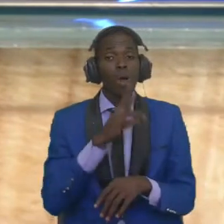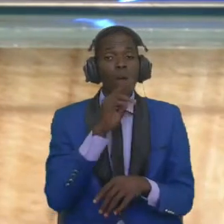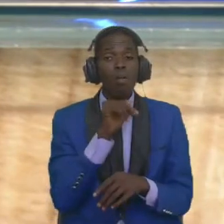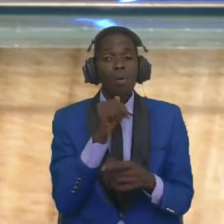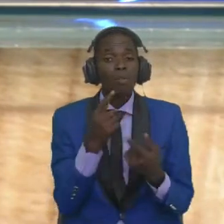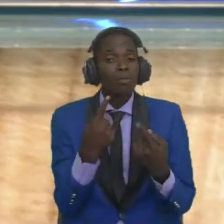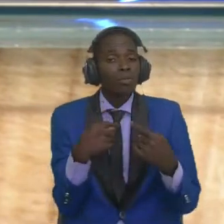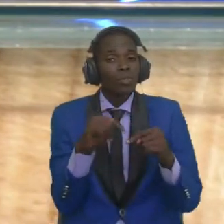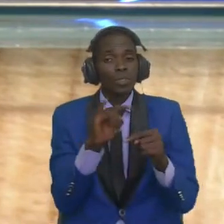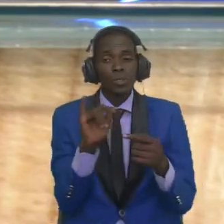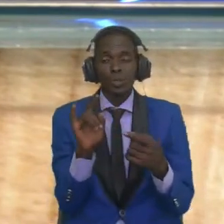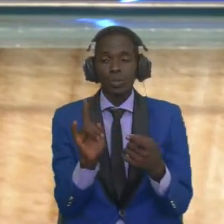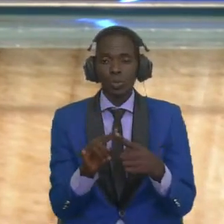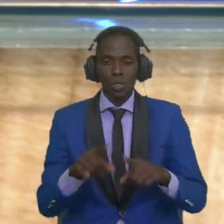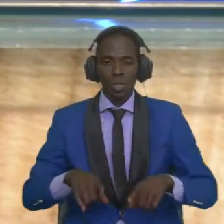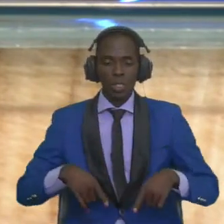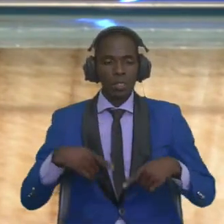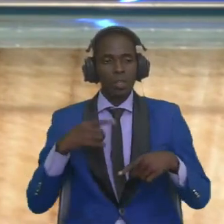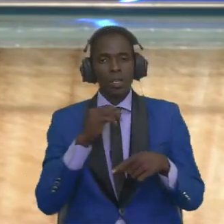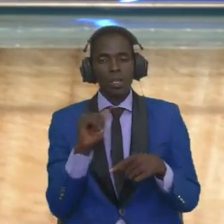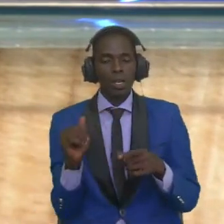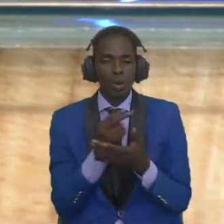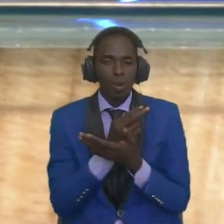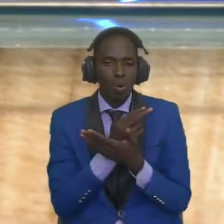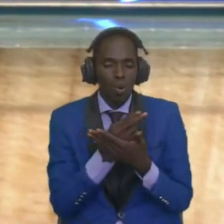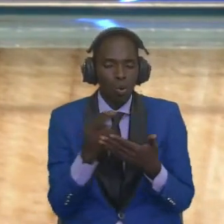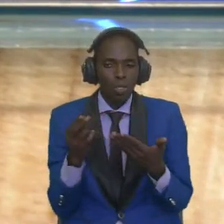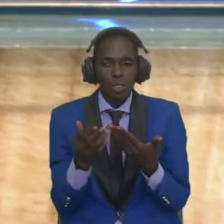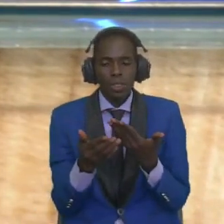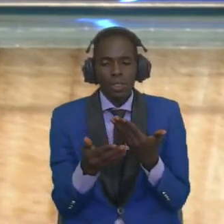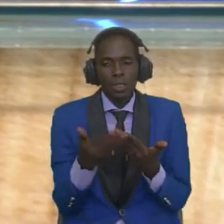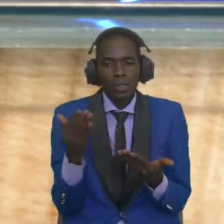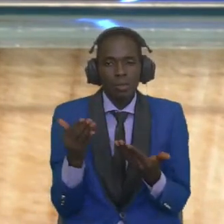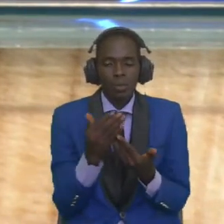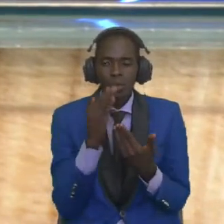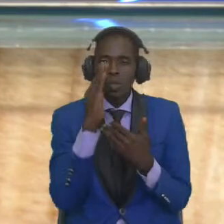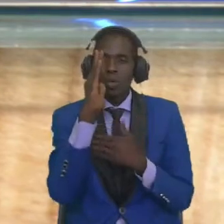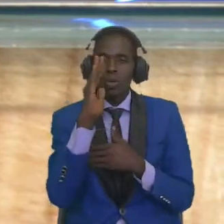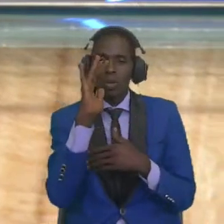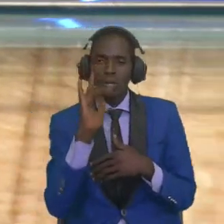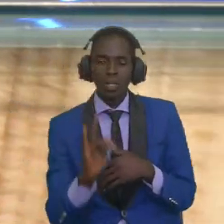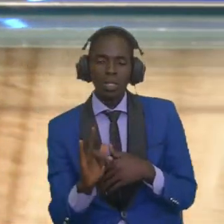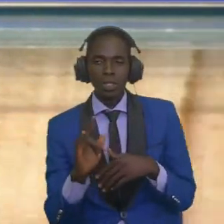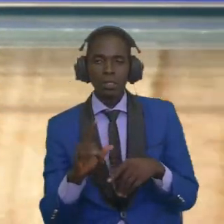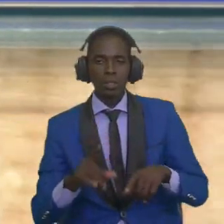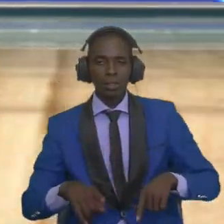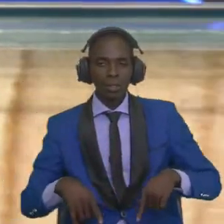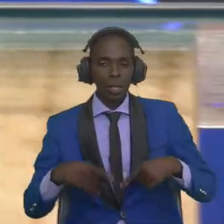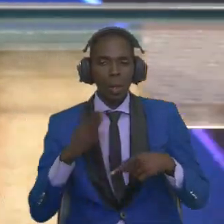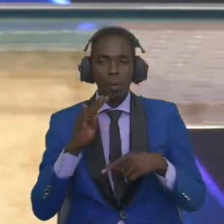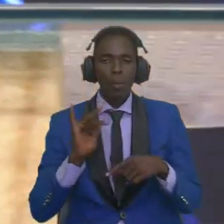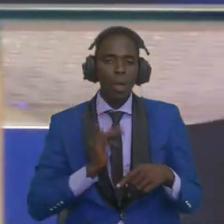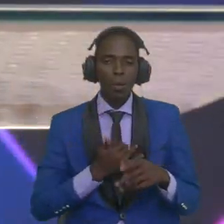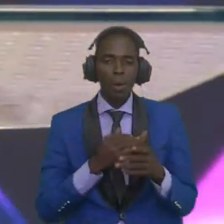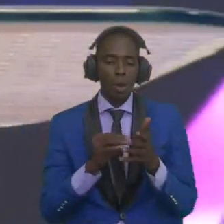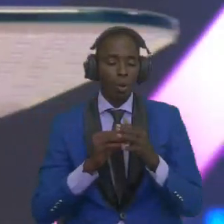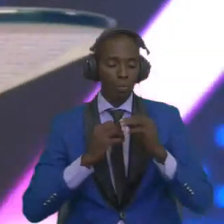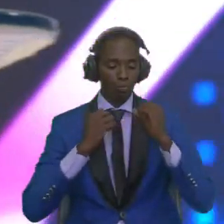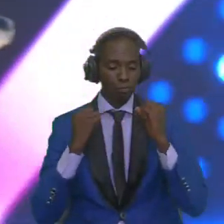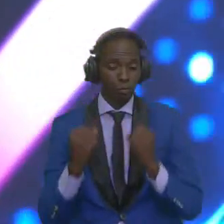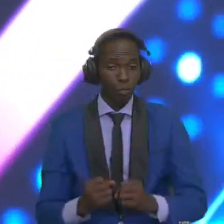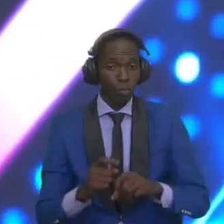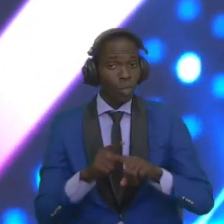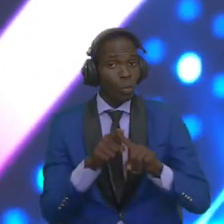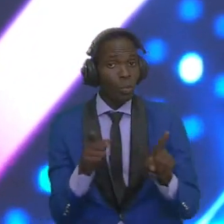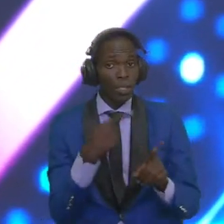the godly life and the sincere life and the simple life and the sanctified life by our own strength. It says,